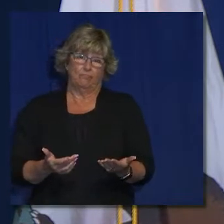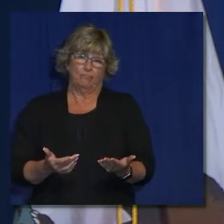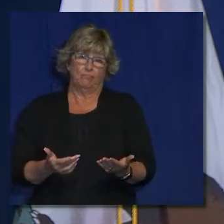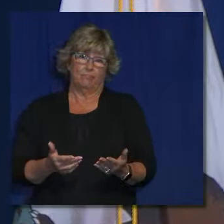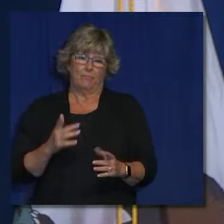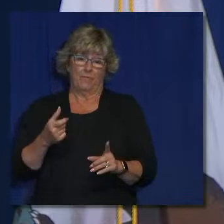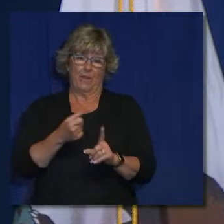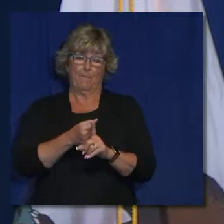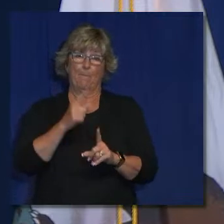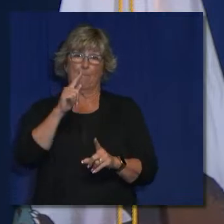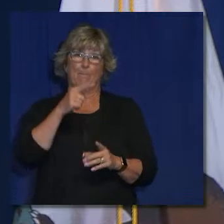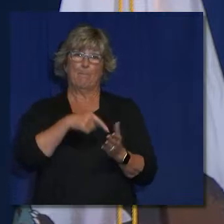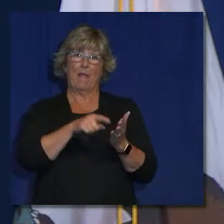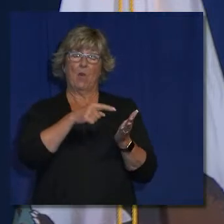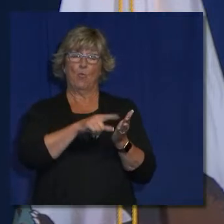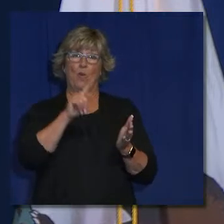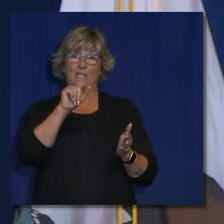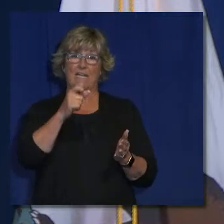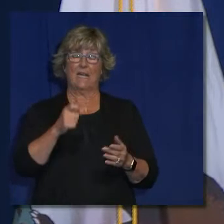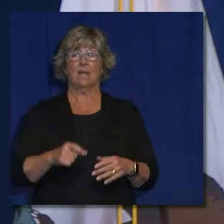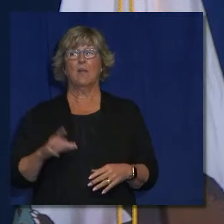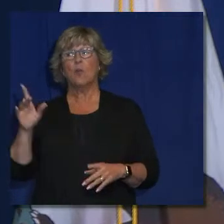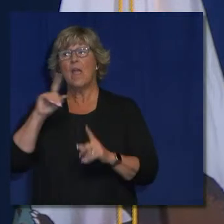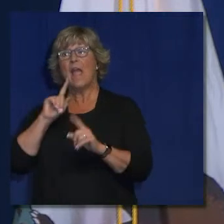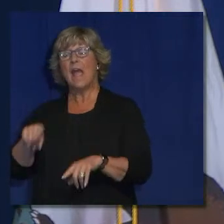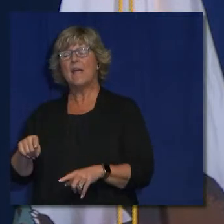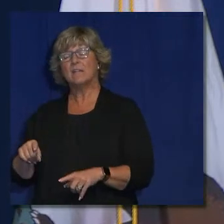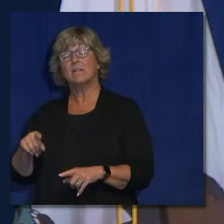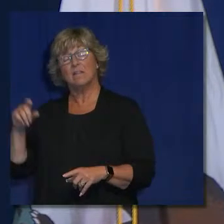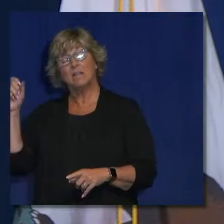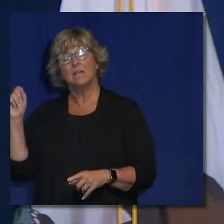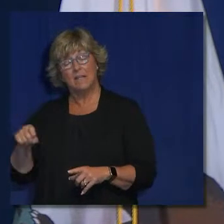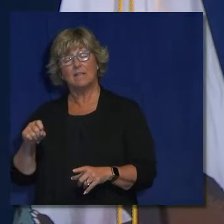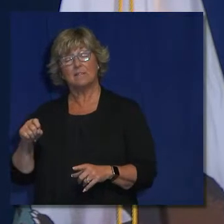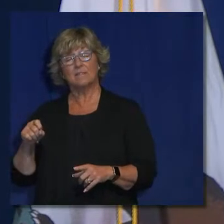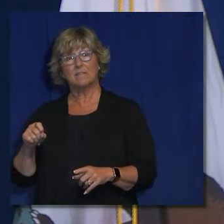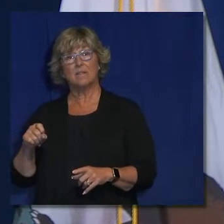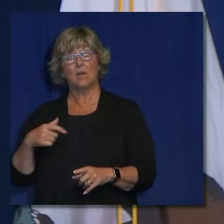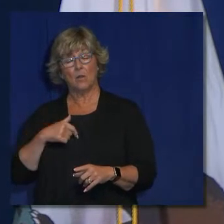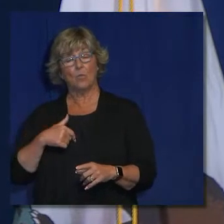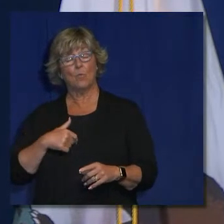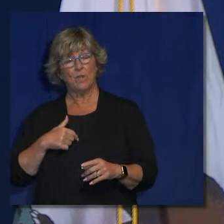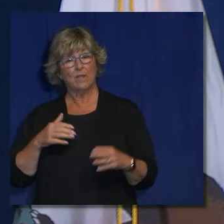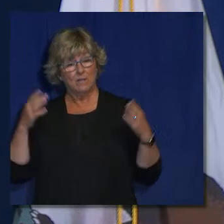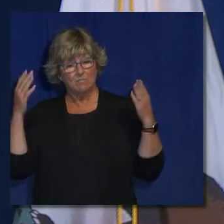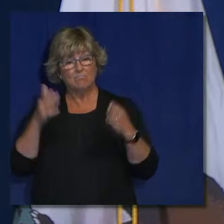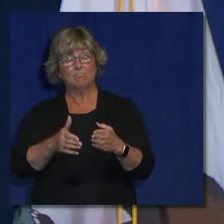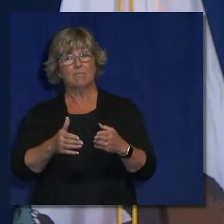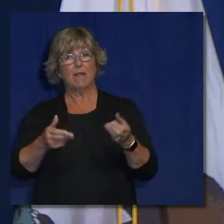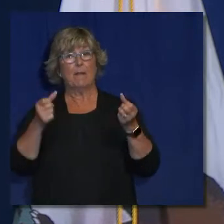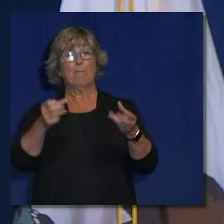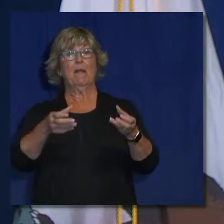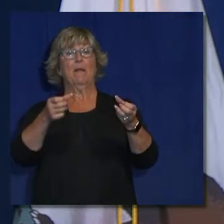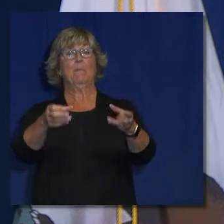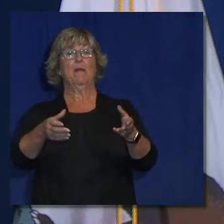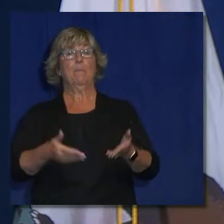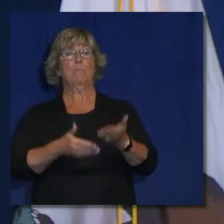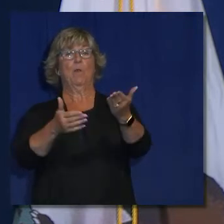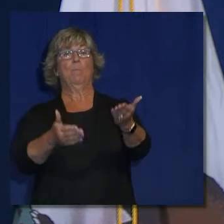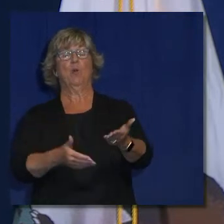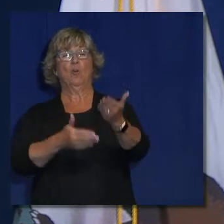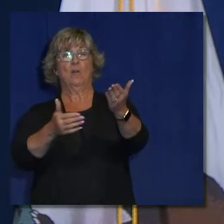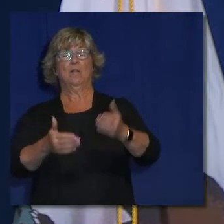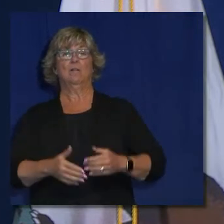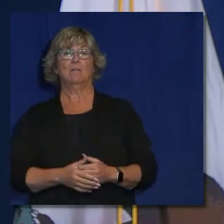will impact payroll taxes. So the answer to your question is yes, very specifically. We put forward many, many proposals,